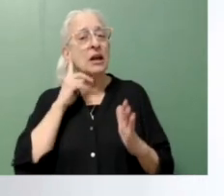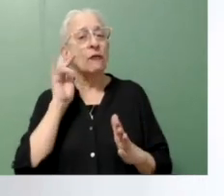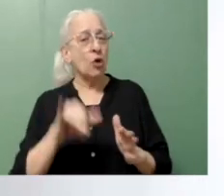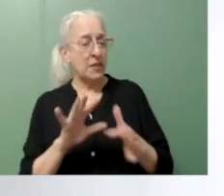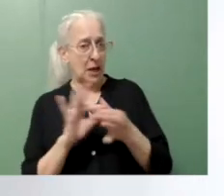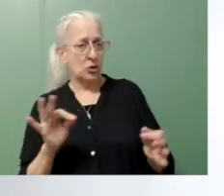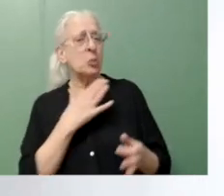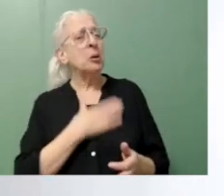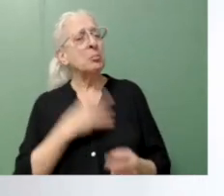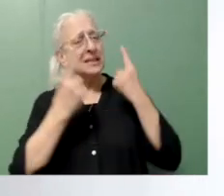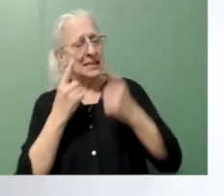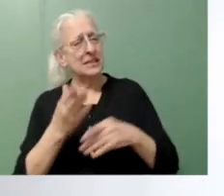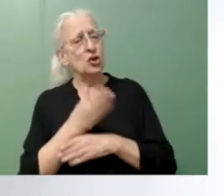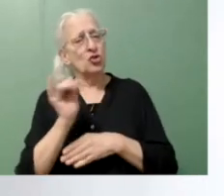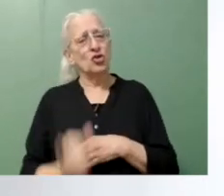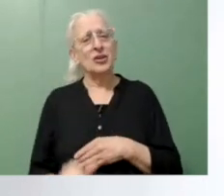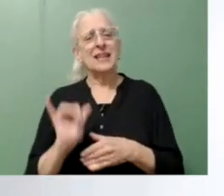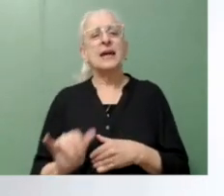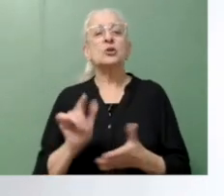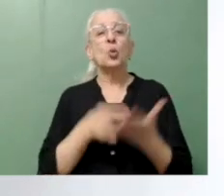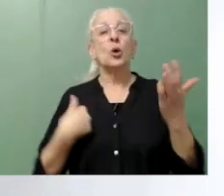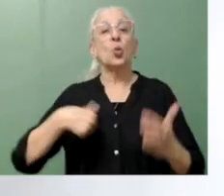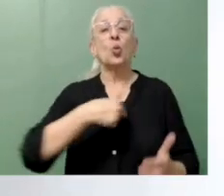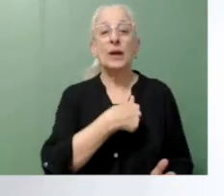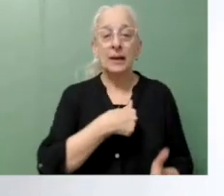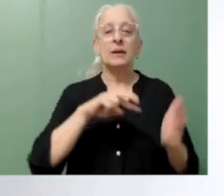it during the question and discussion session.